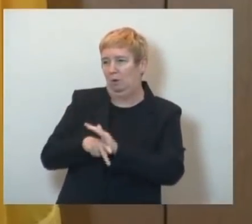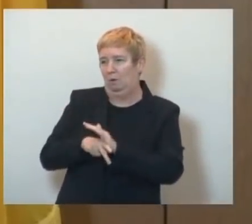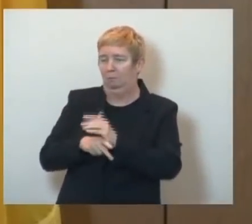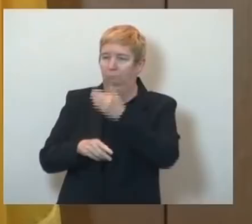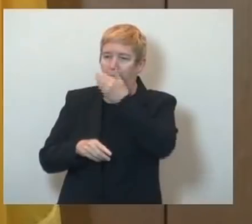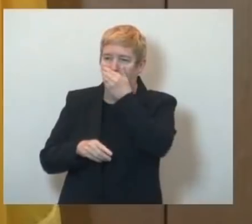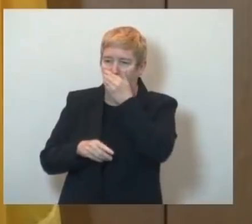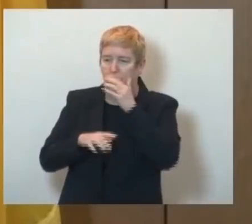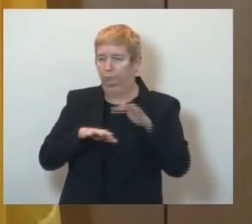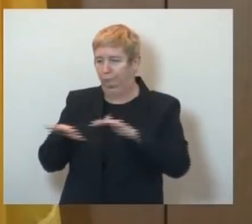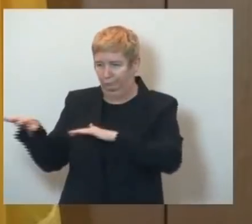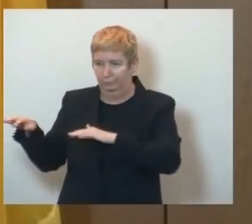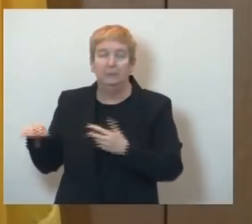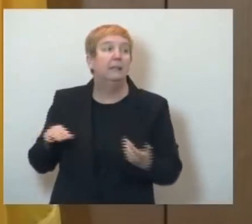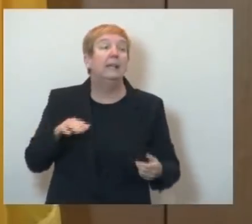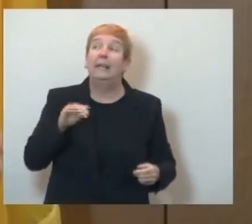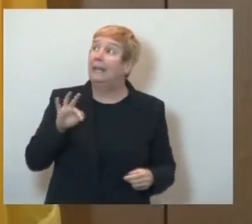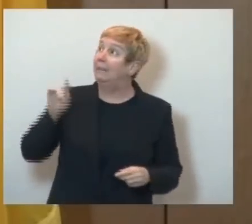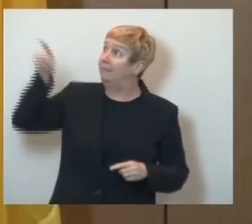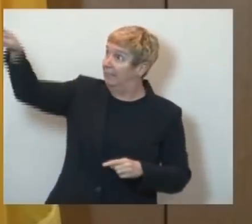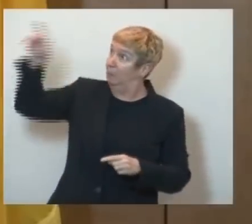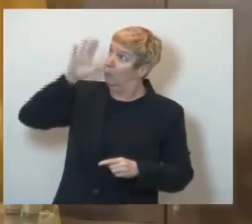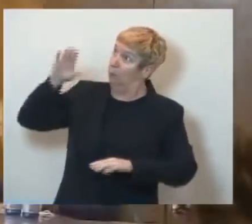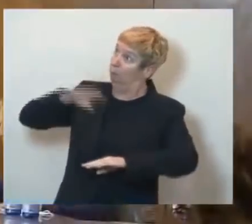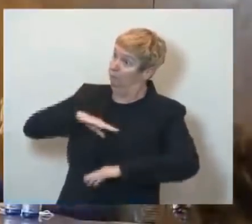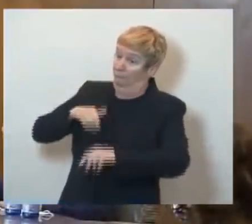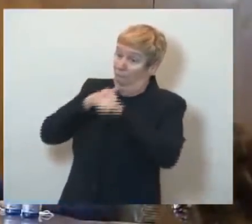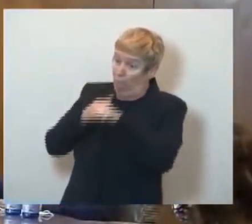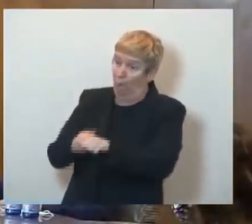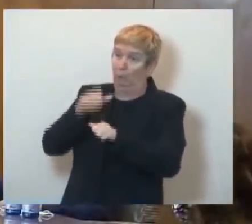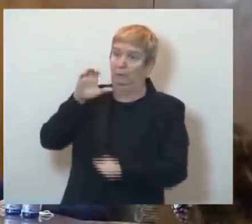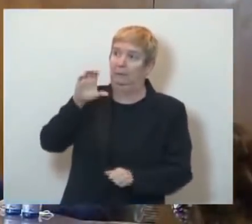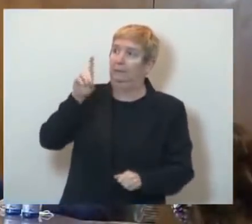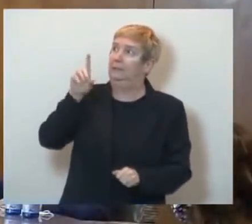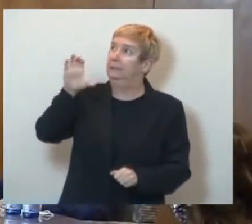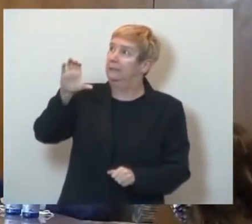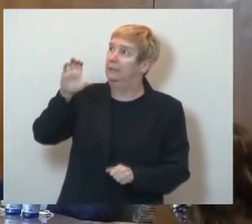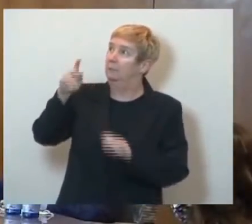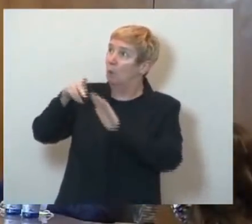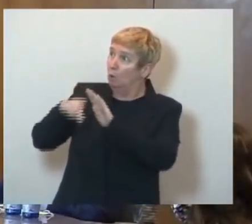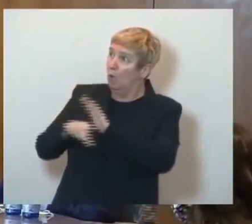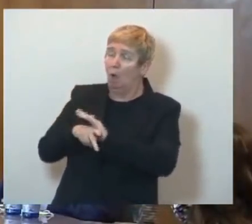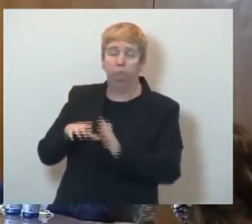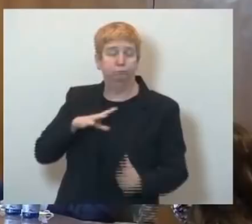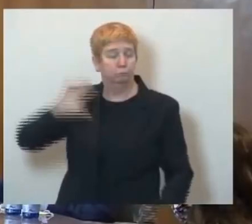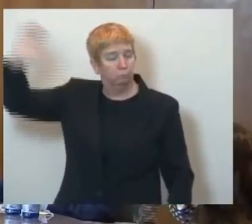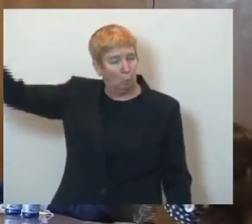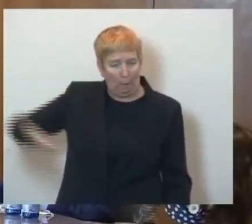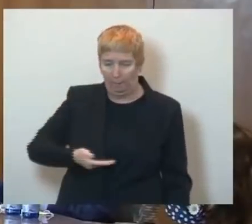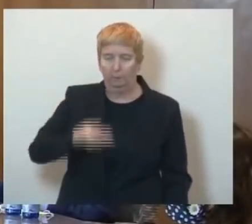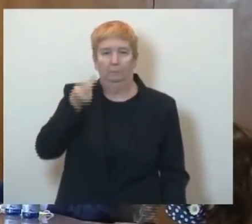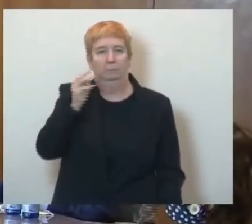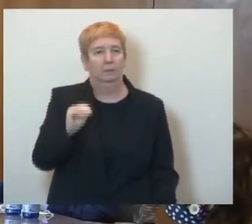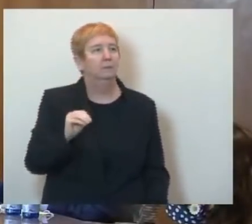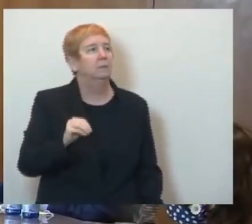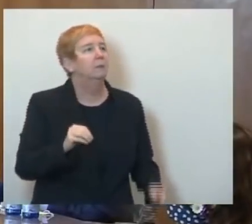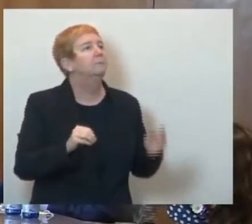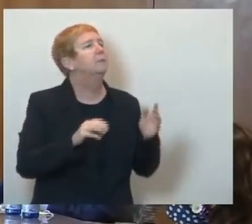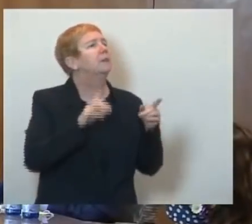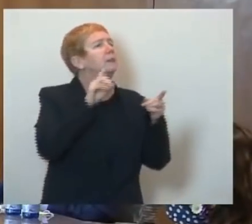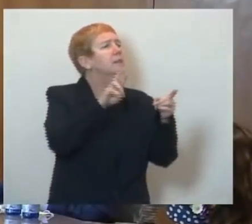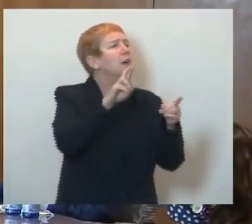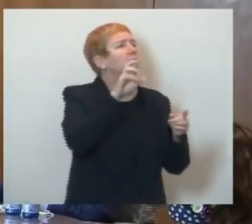I know, long answer, absolutely. Dr. Grace, you want to talk about modeling? Yeah, I'm looking in my computer here for